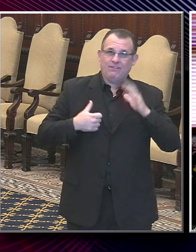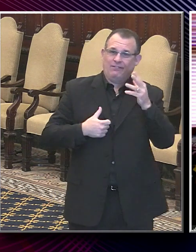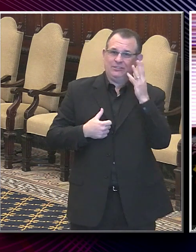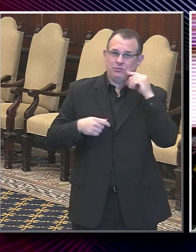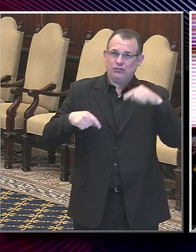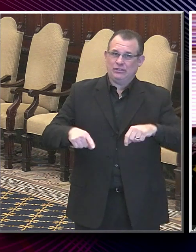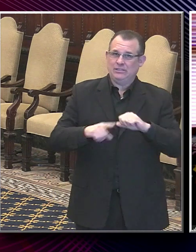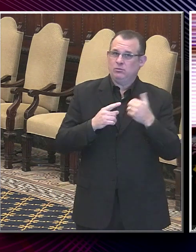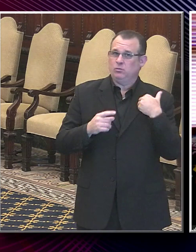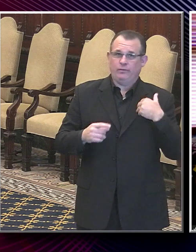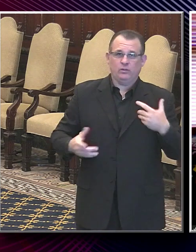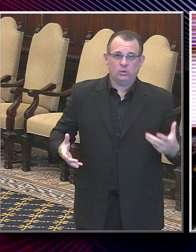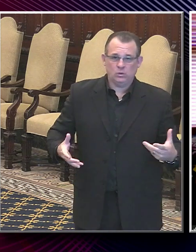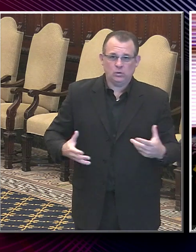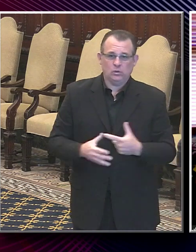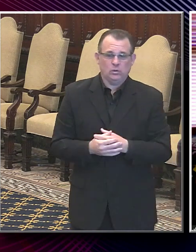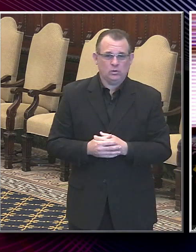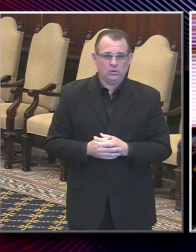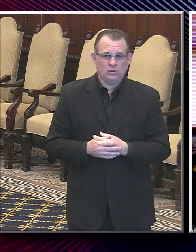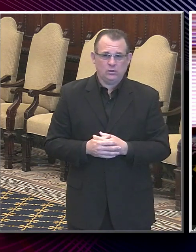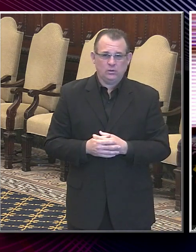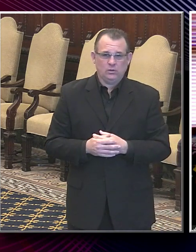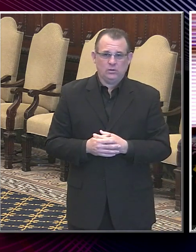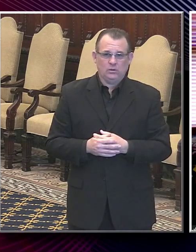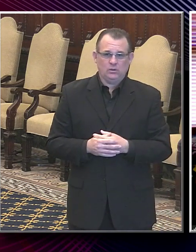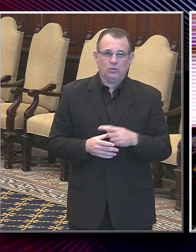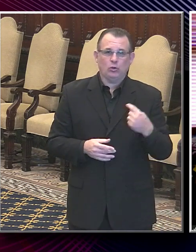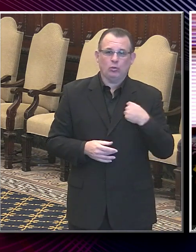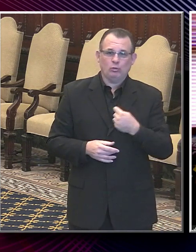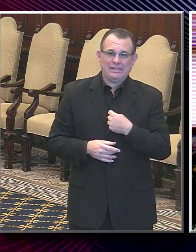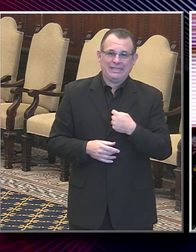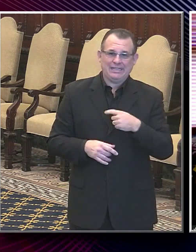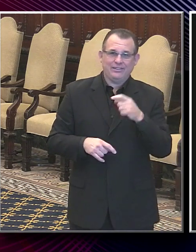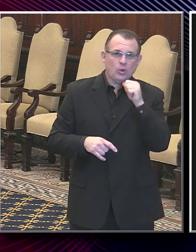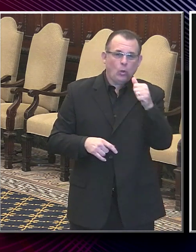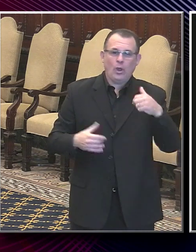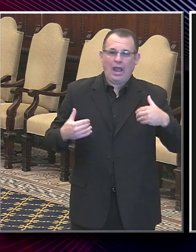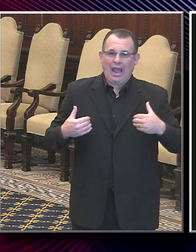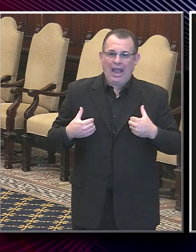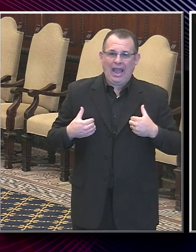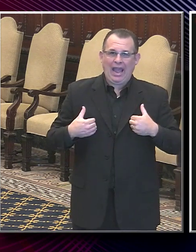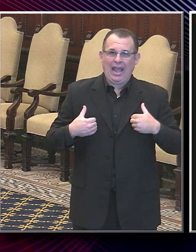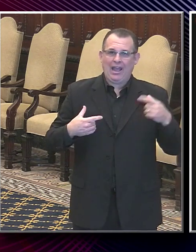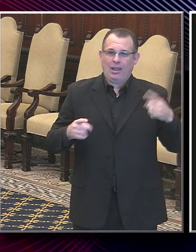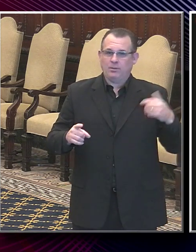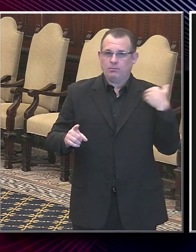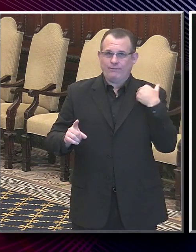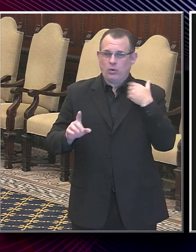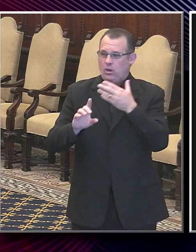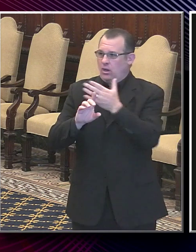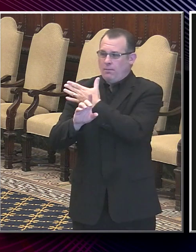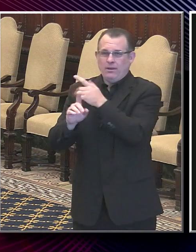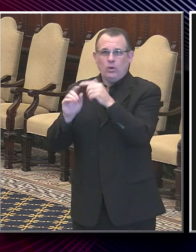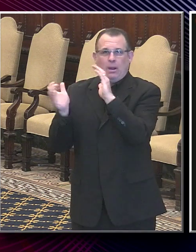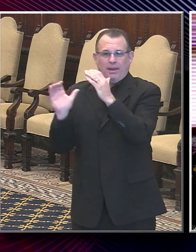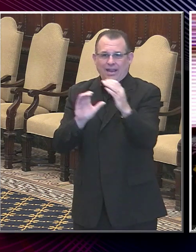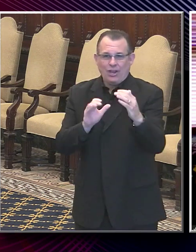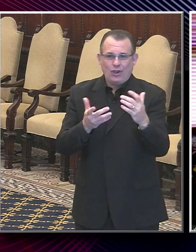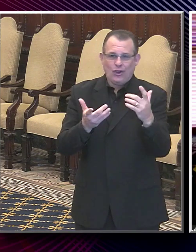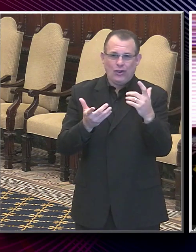lifetime here, and we don't have a playbook to manage this by. Sure. Certain things had to be